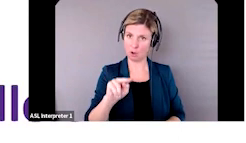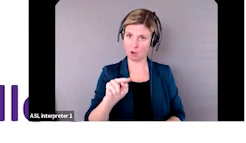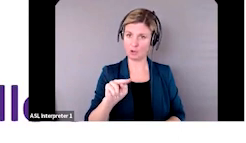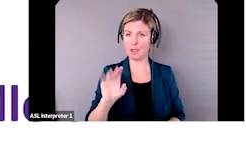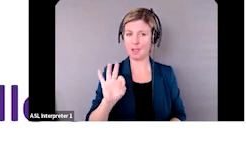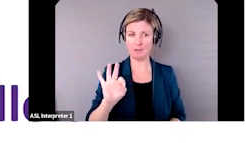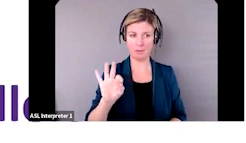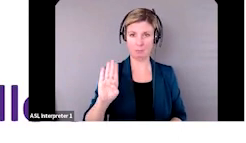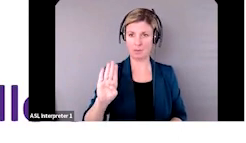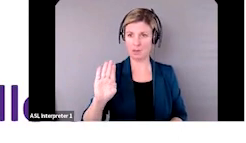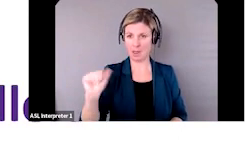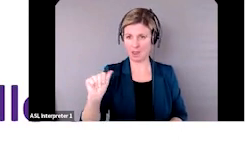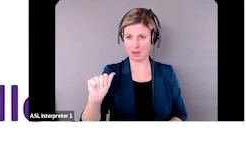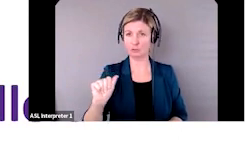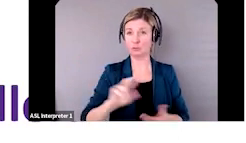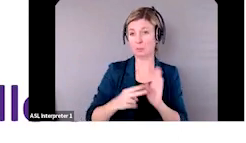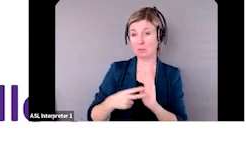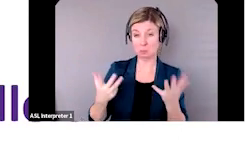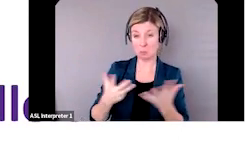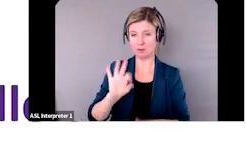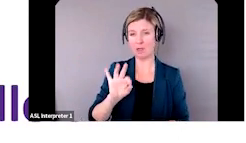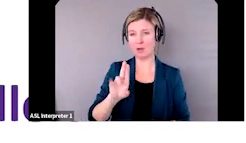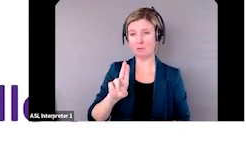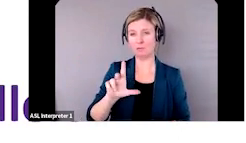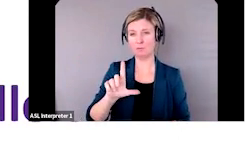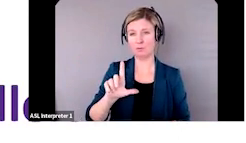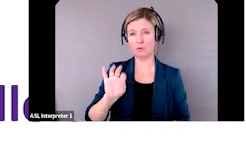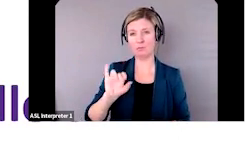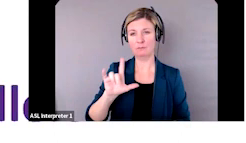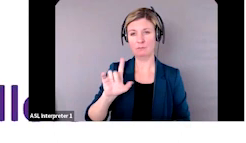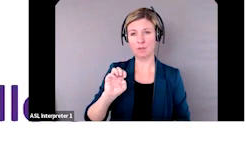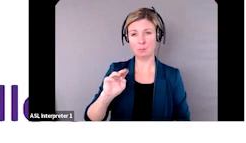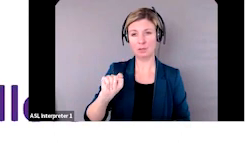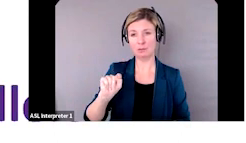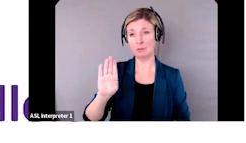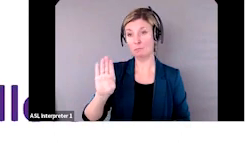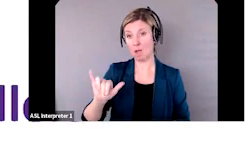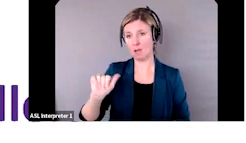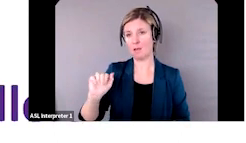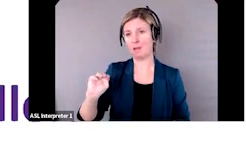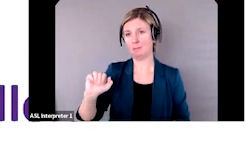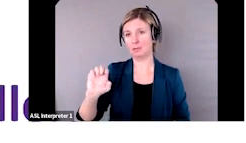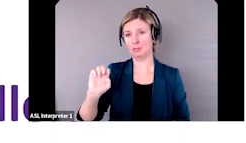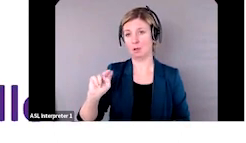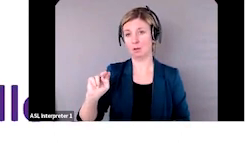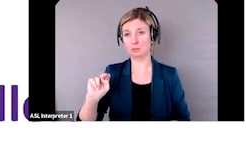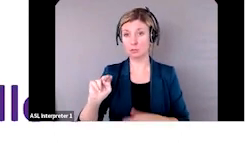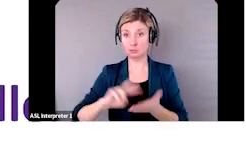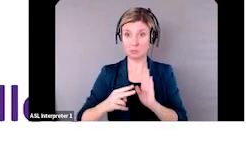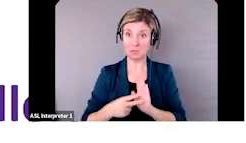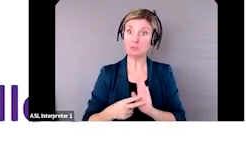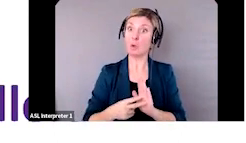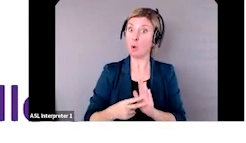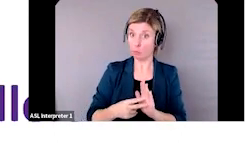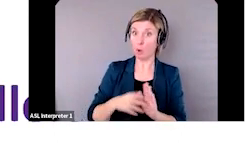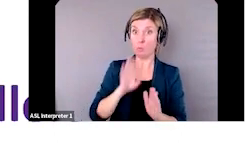who buys on Amazon will spend their $100 a year to have their Amazon Prime membership, and then they get free